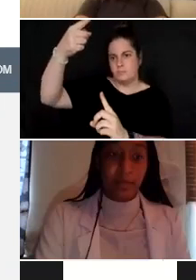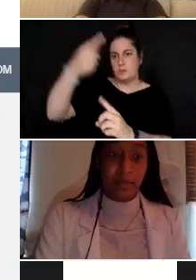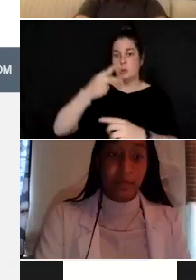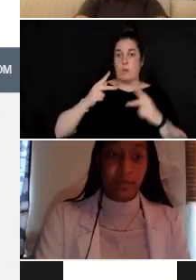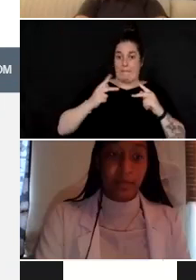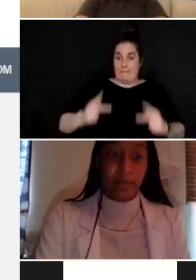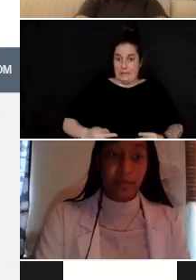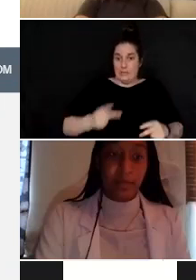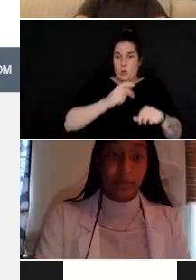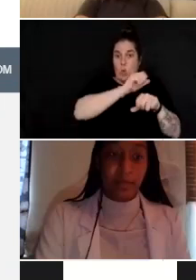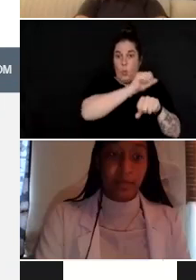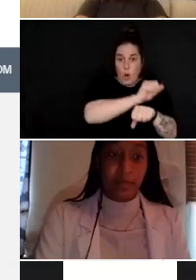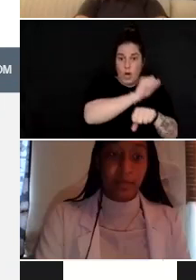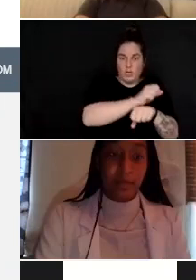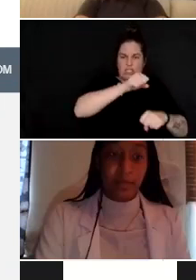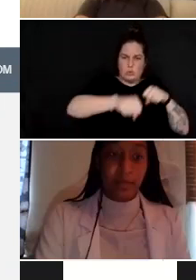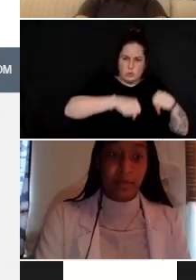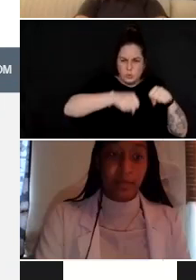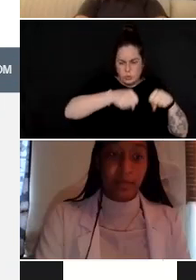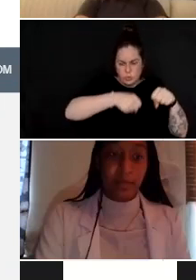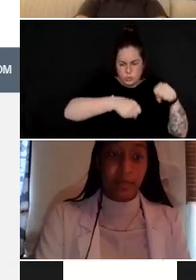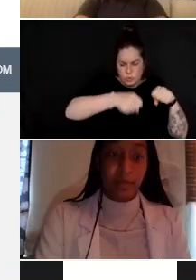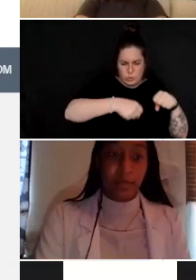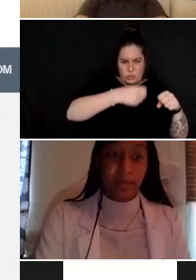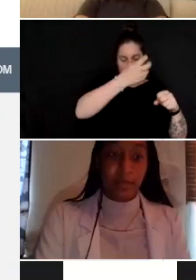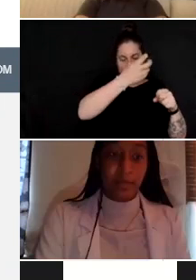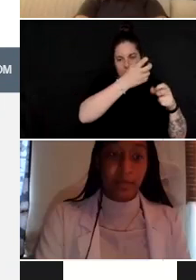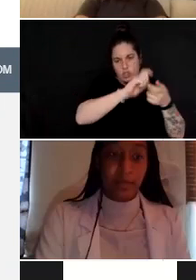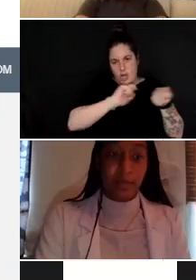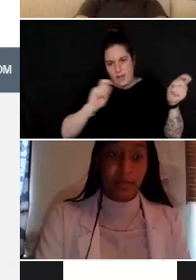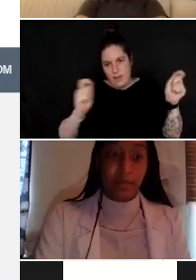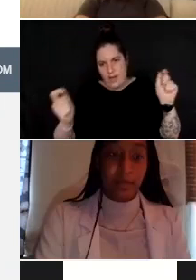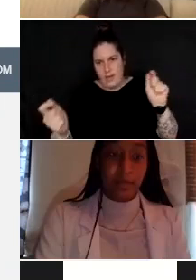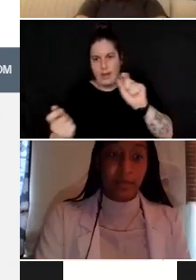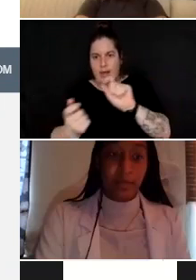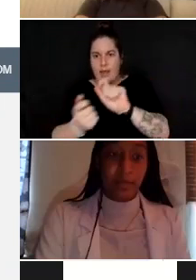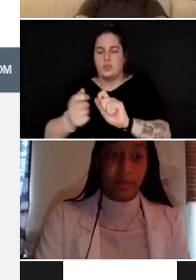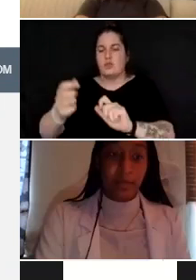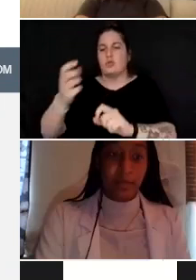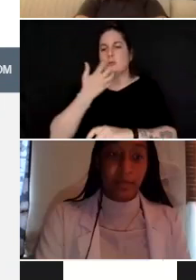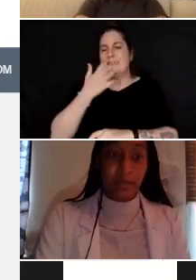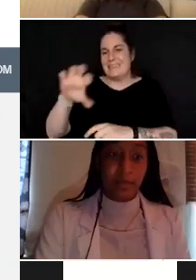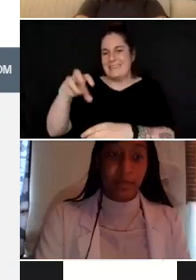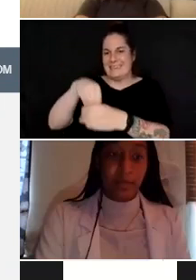work and converting it into heat energy.